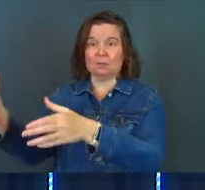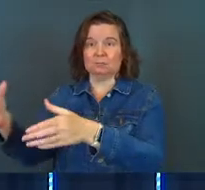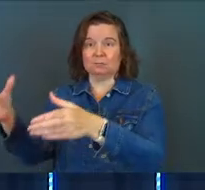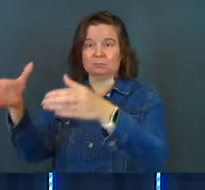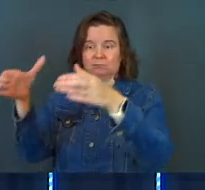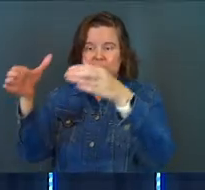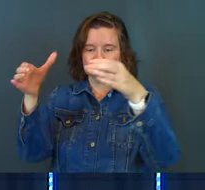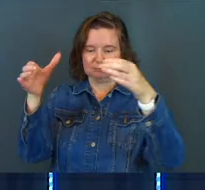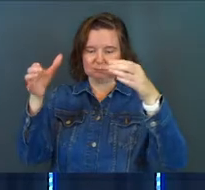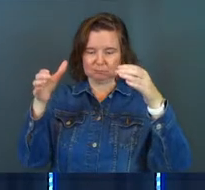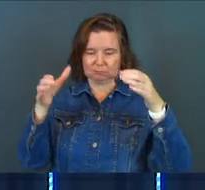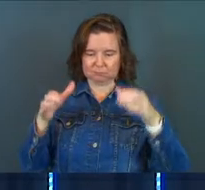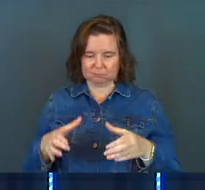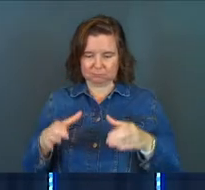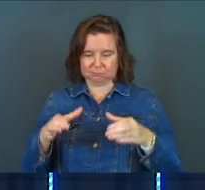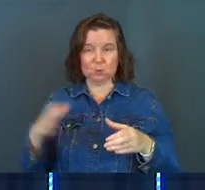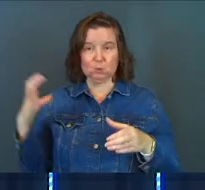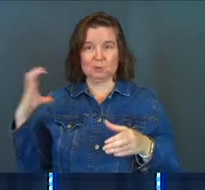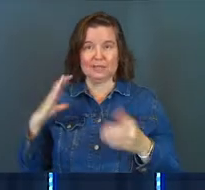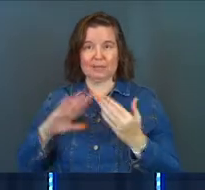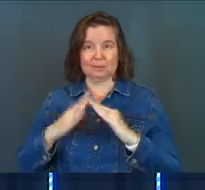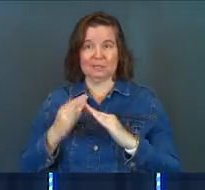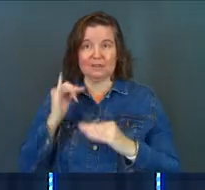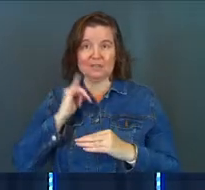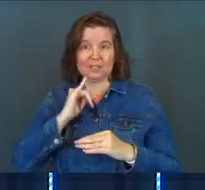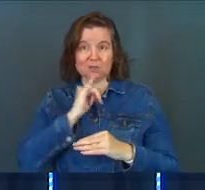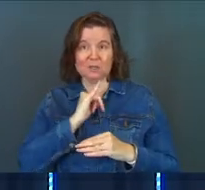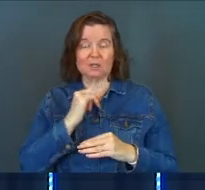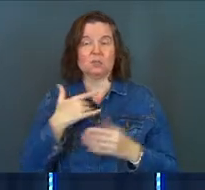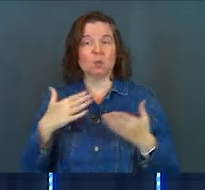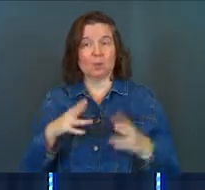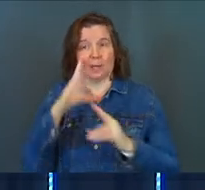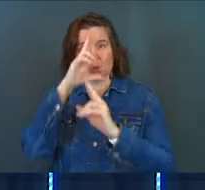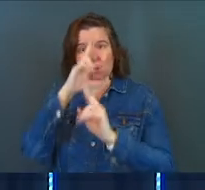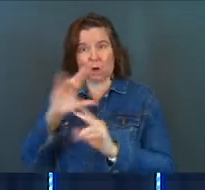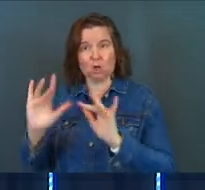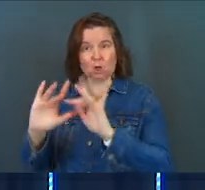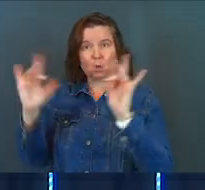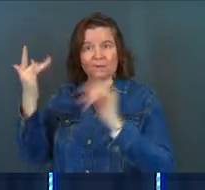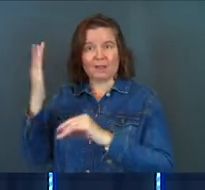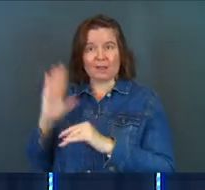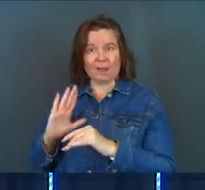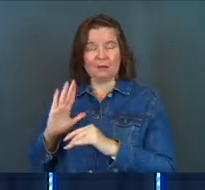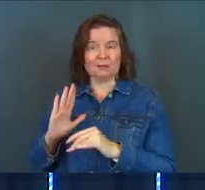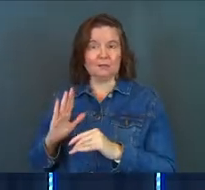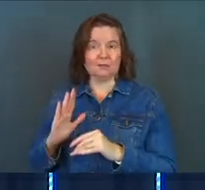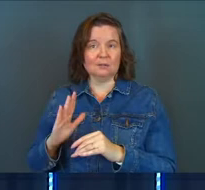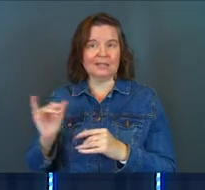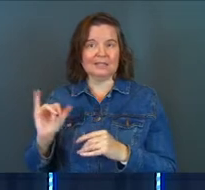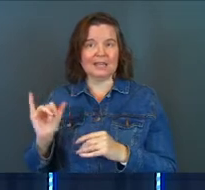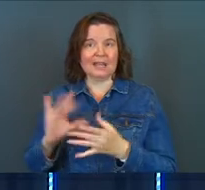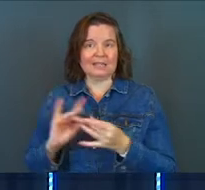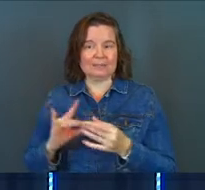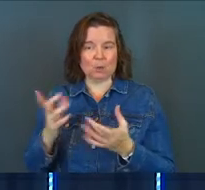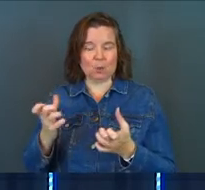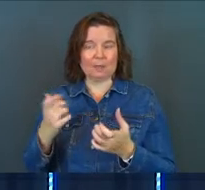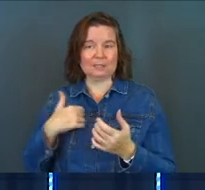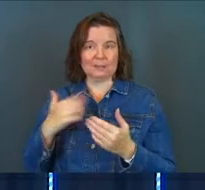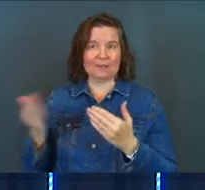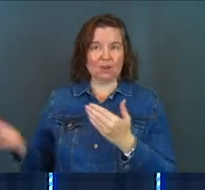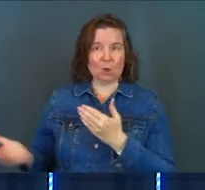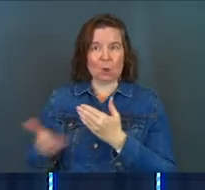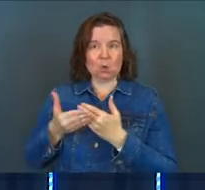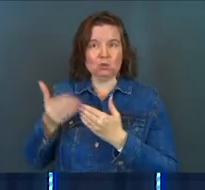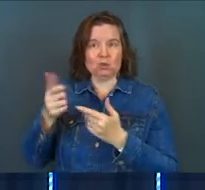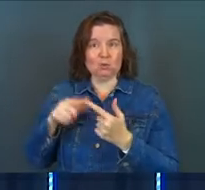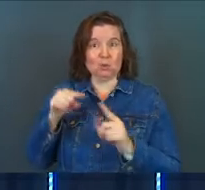he wanted to bring that to the capital city of Israel. It was a way to honor and glorify God. It's like a statement. He wants it to be even